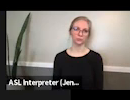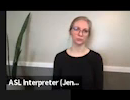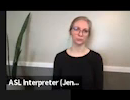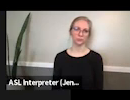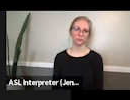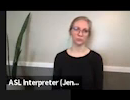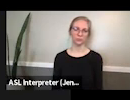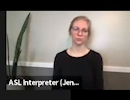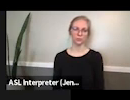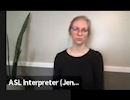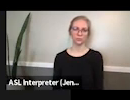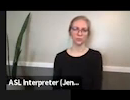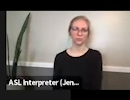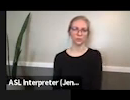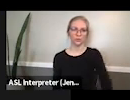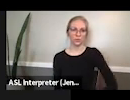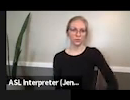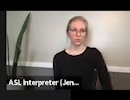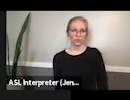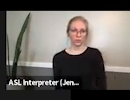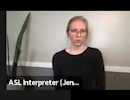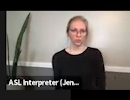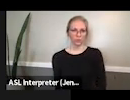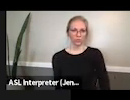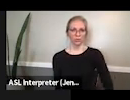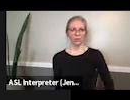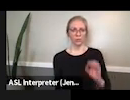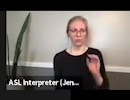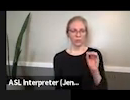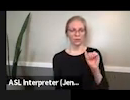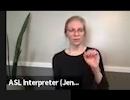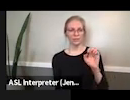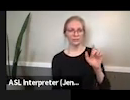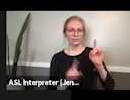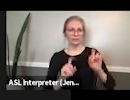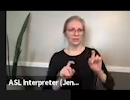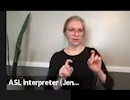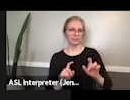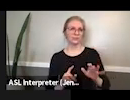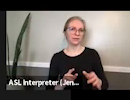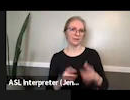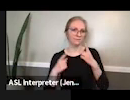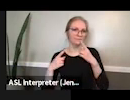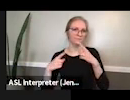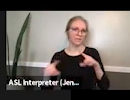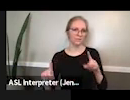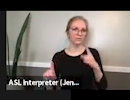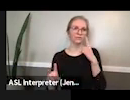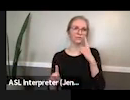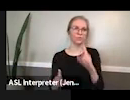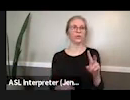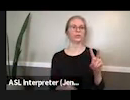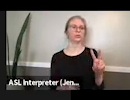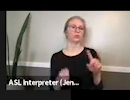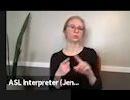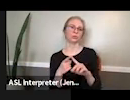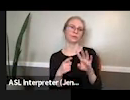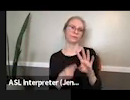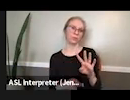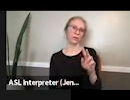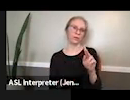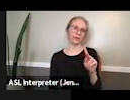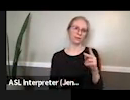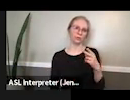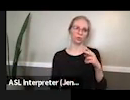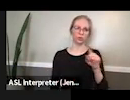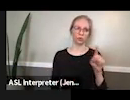An OAE test is especially effective for identifying hearing loss in the 2 to 4 kilohertz range. If you don't know what that is, that's okay.